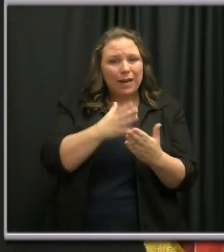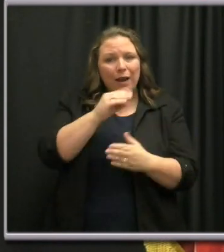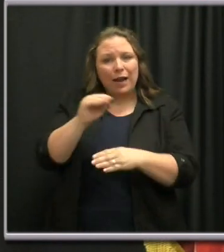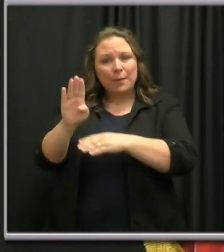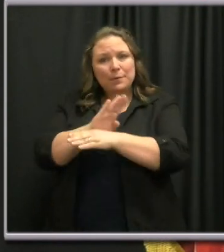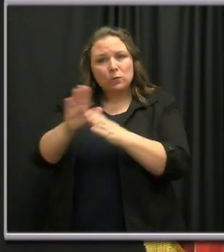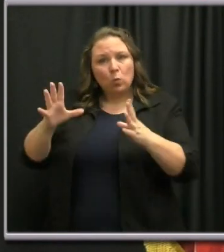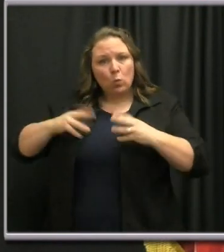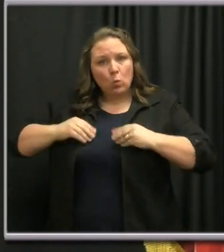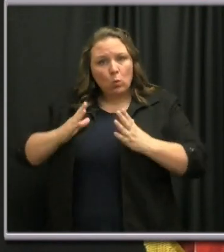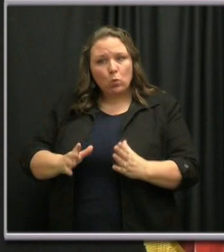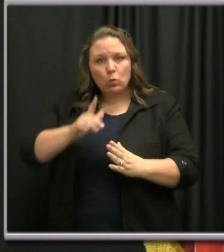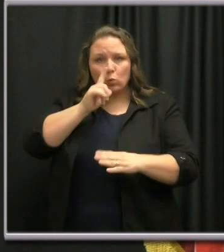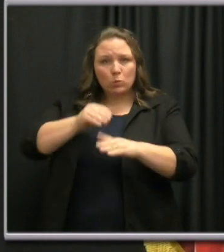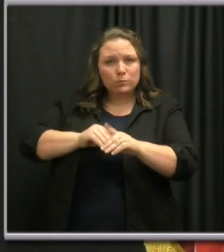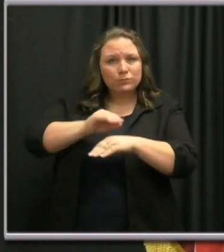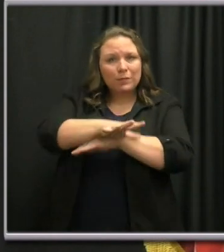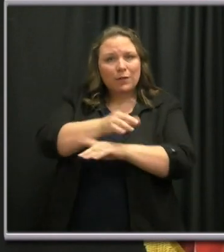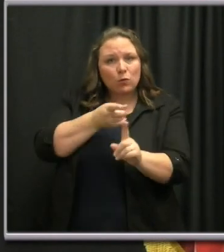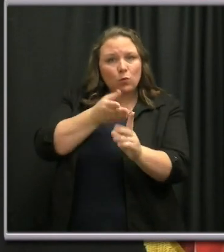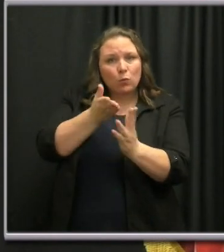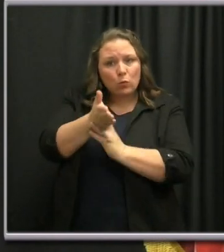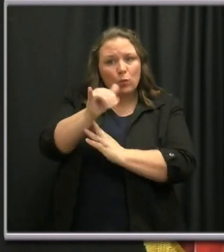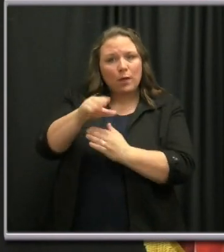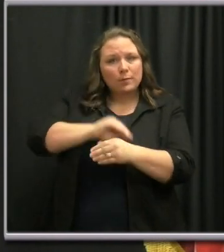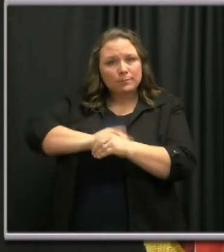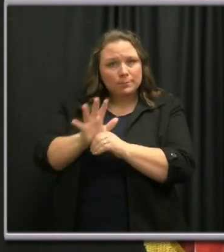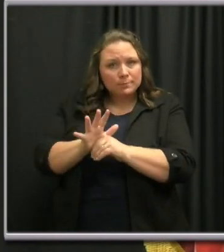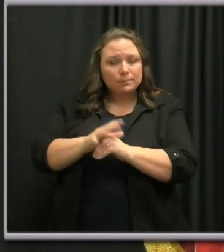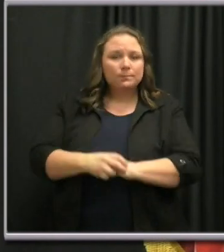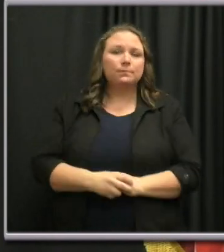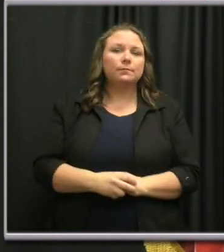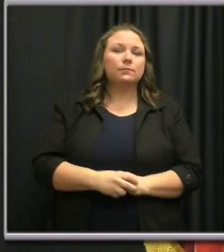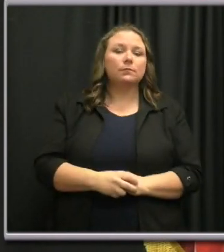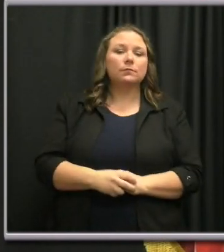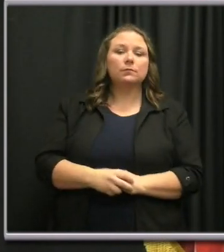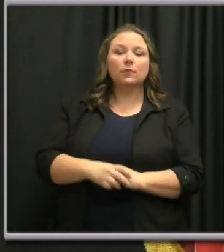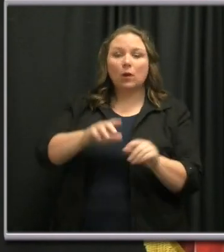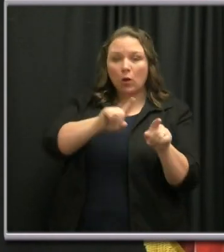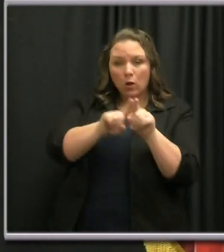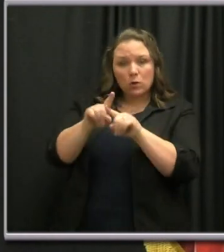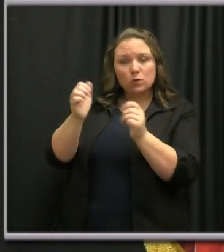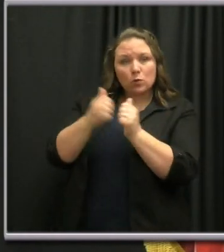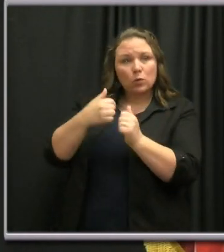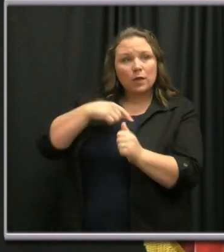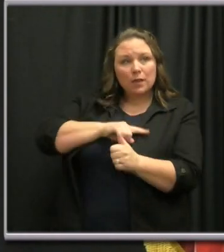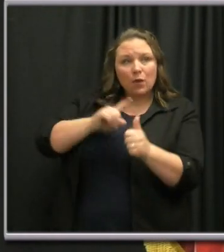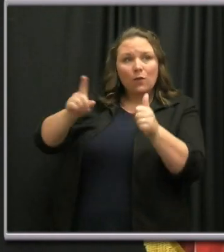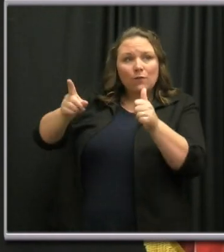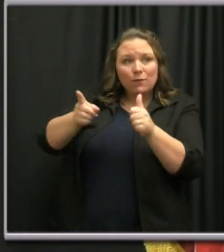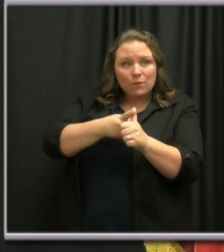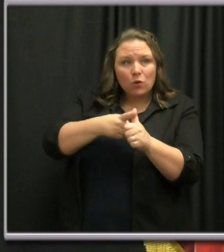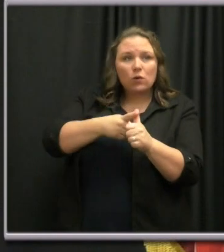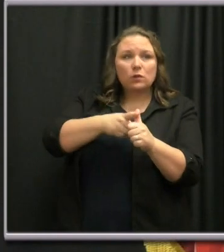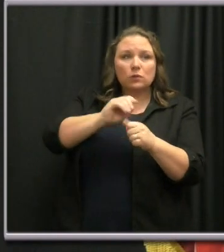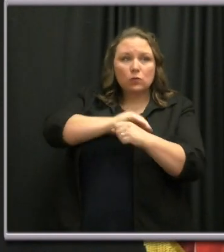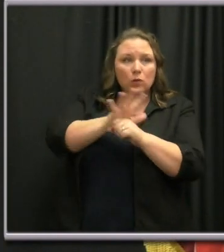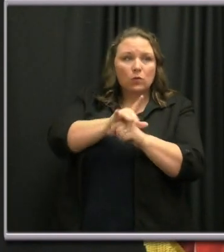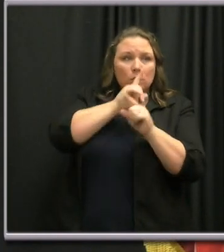COVID-19 outbreak. In addition to the Families First Coronavirus Response Act, the CARES